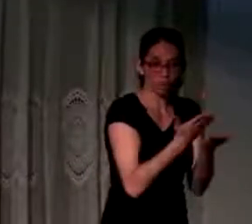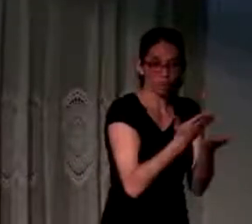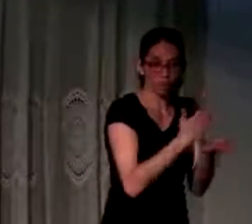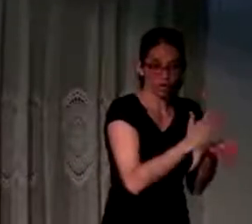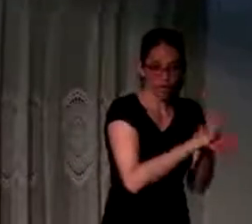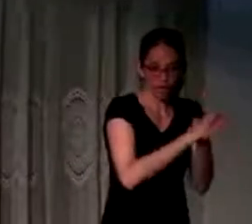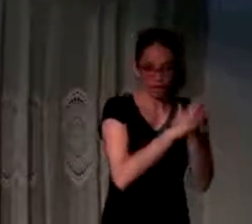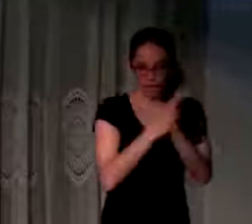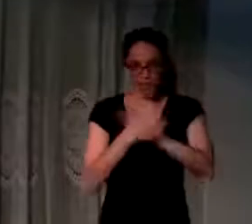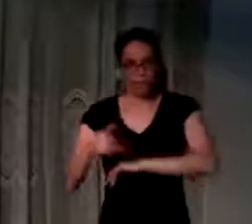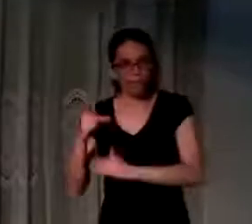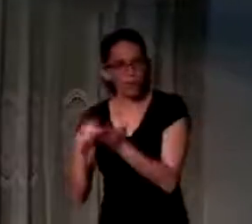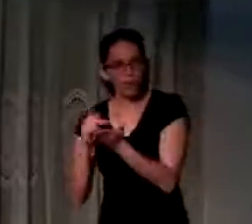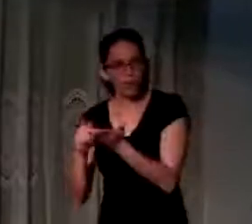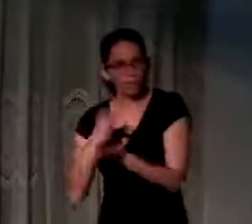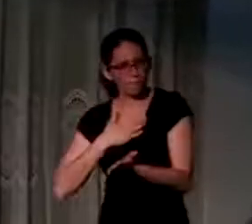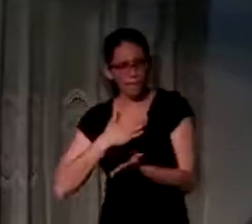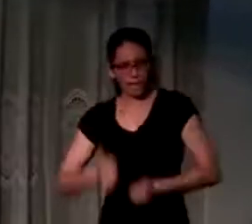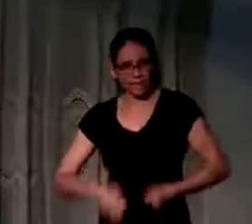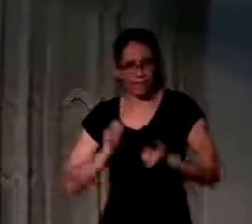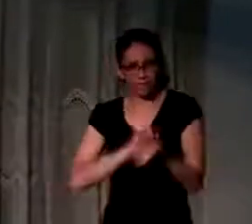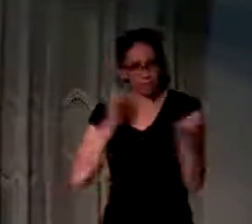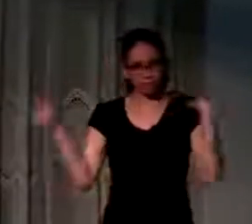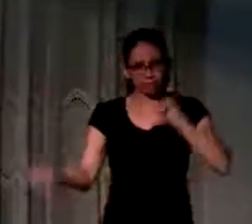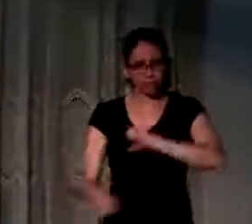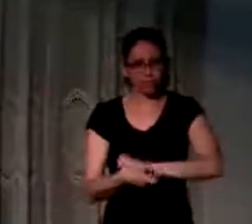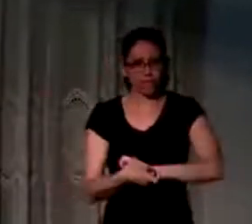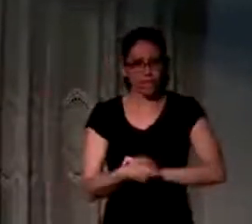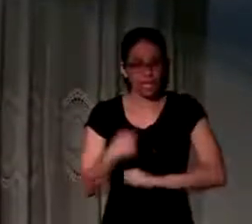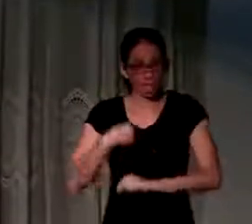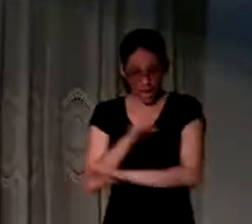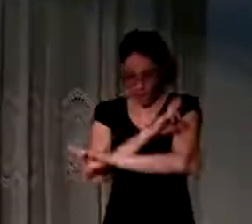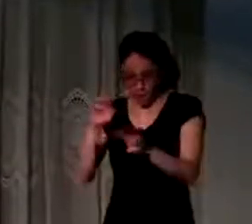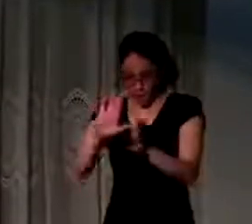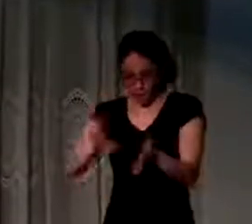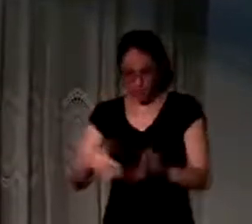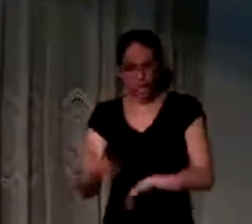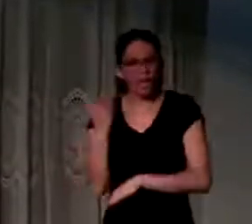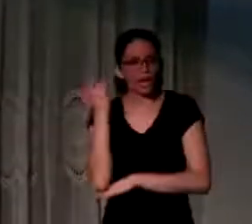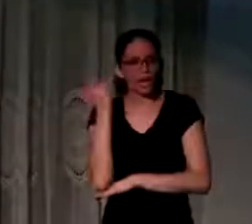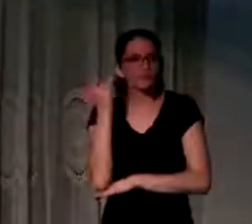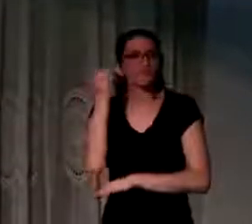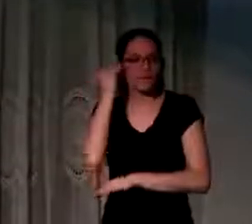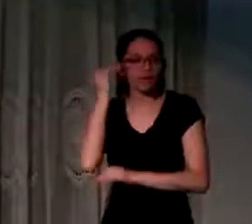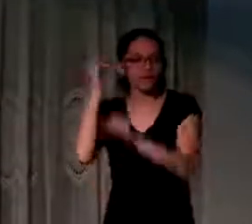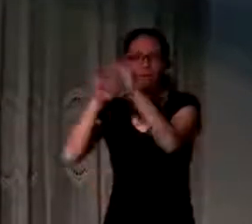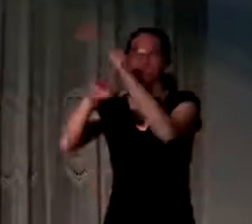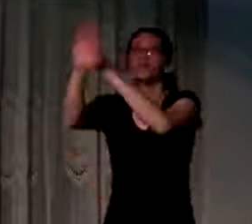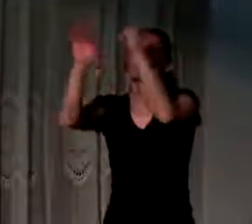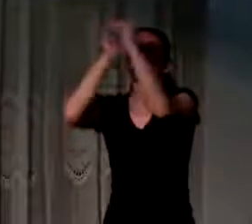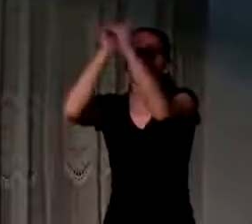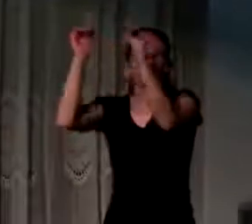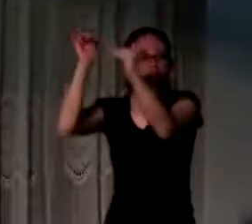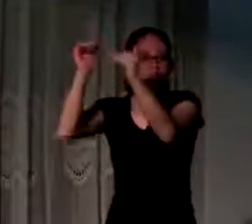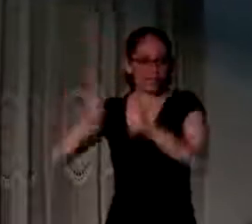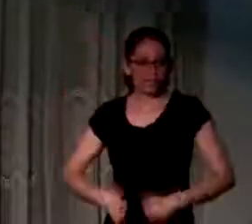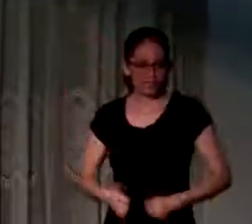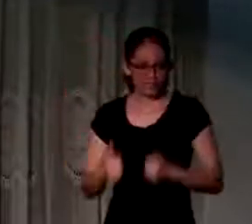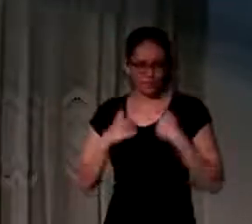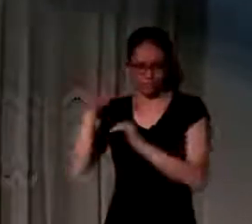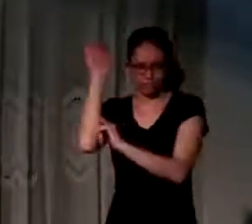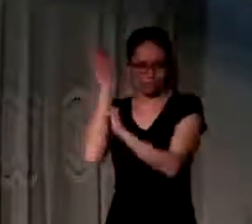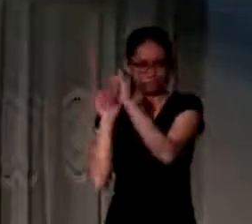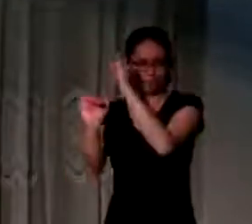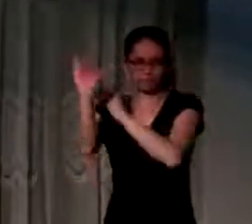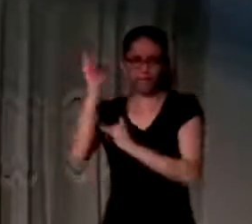die because I will live. My Savior was resurrected, and